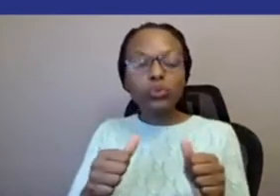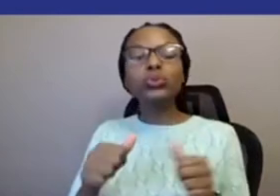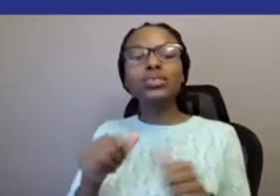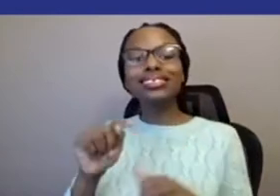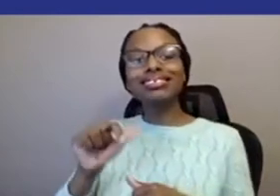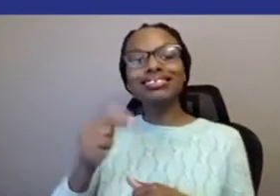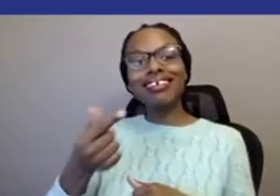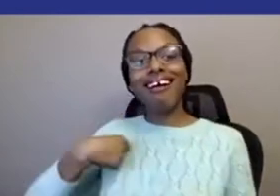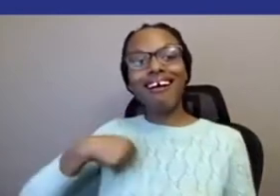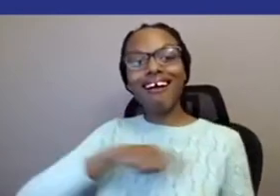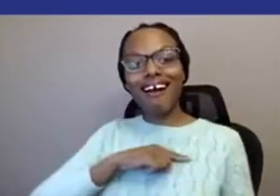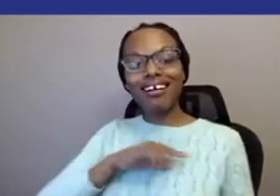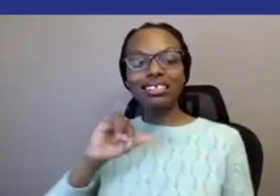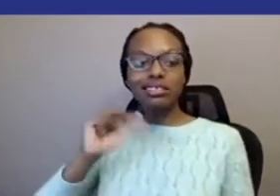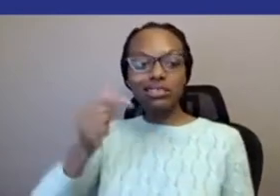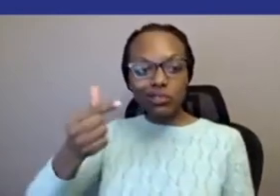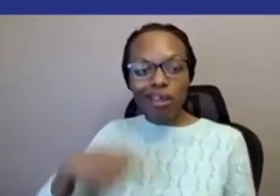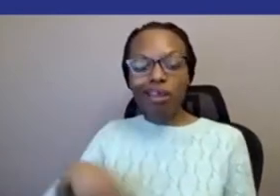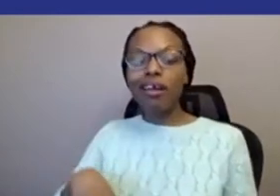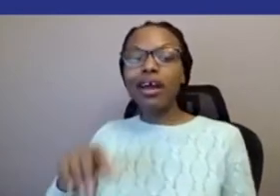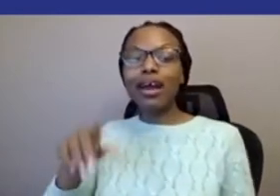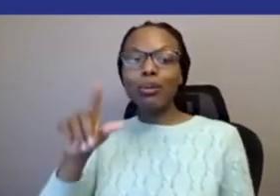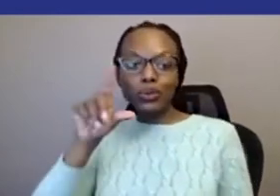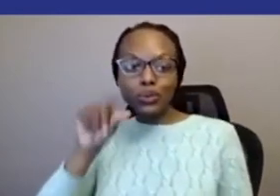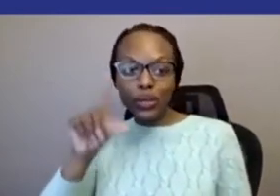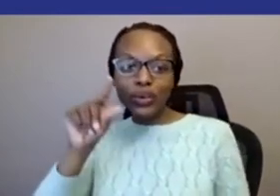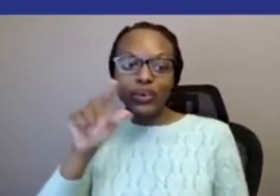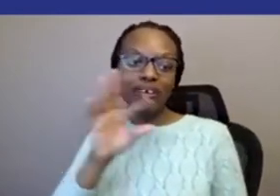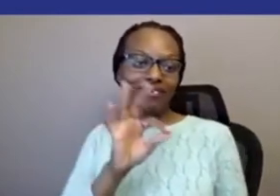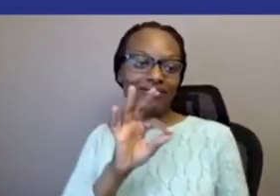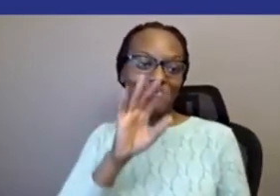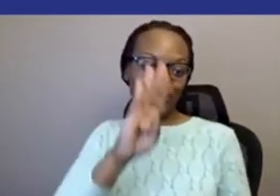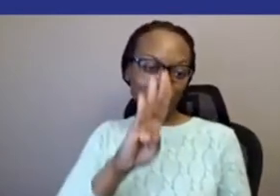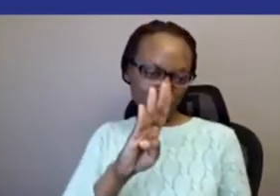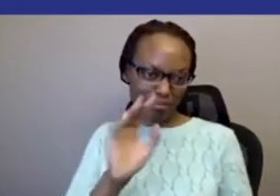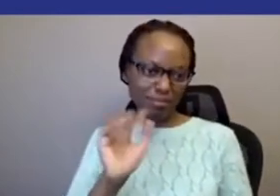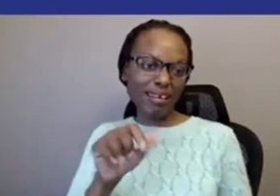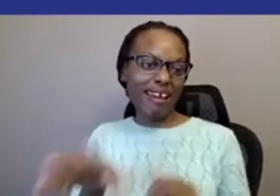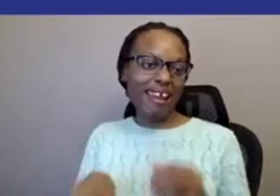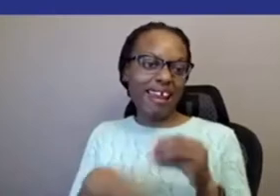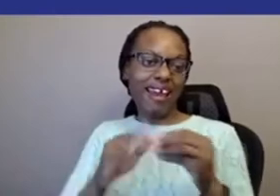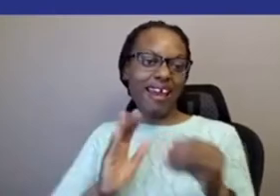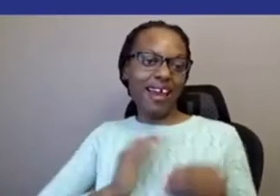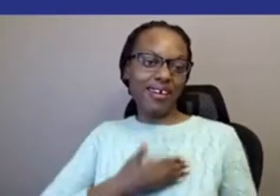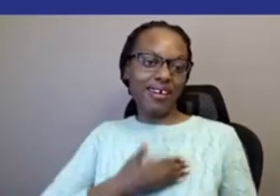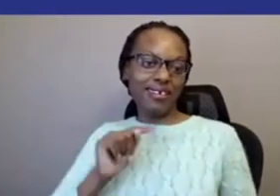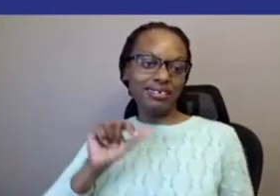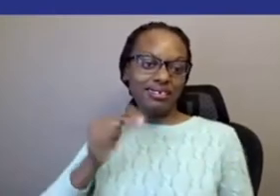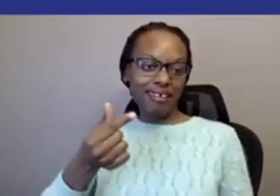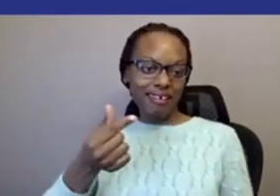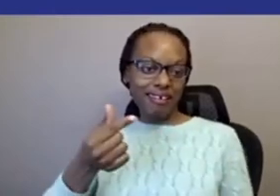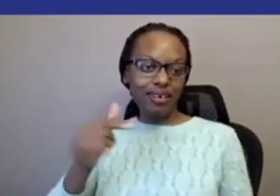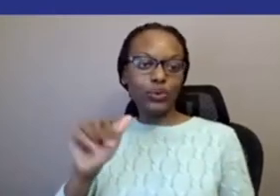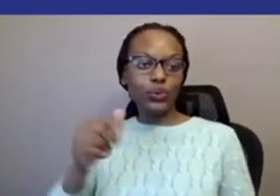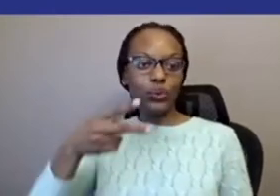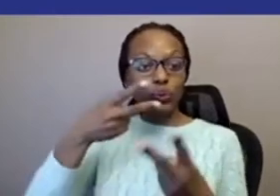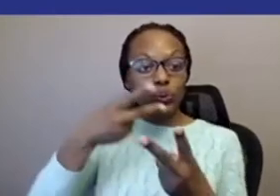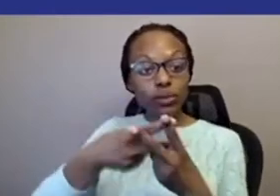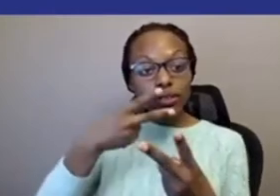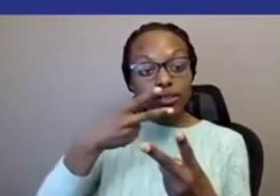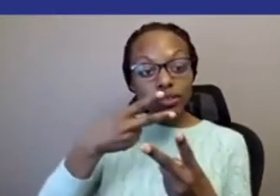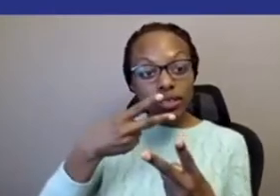at dance.nyc, and Facebook at DanceNYC, using the hashtag DanceN.